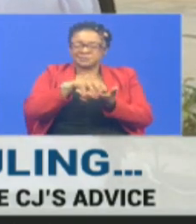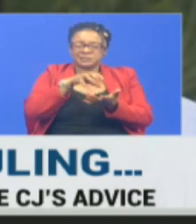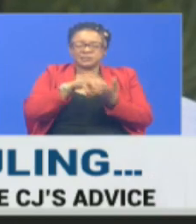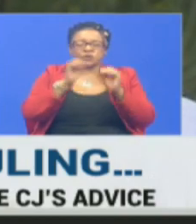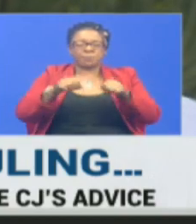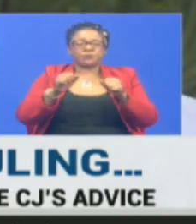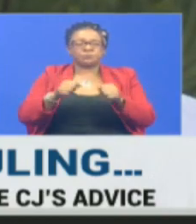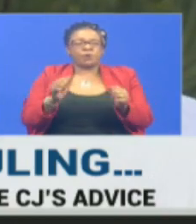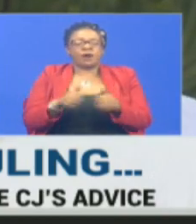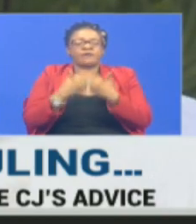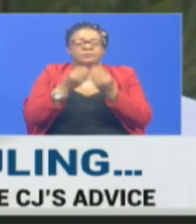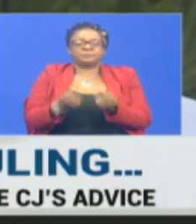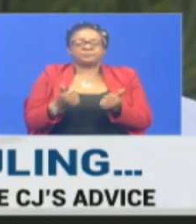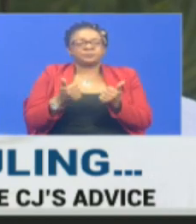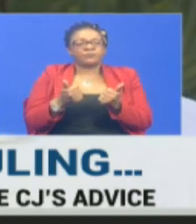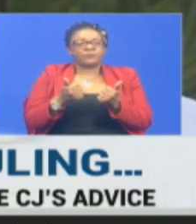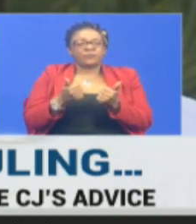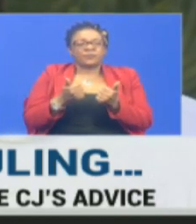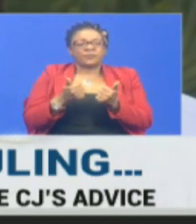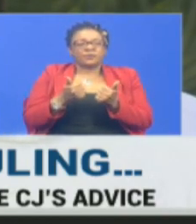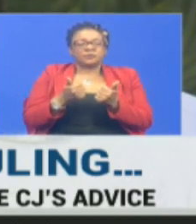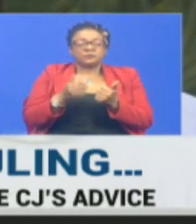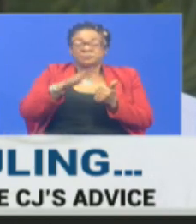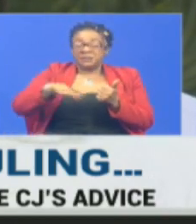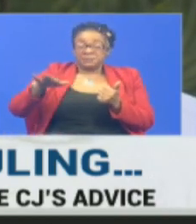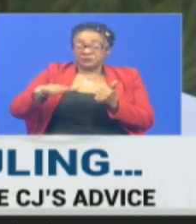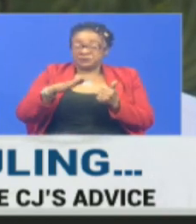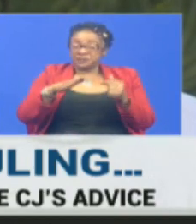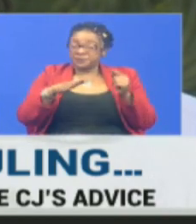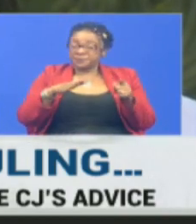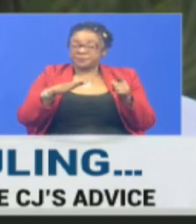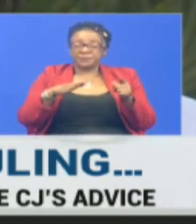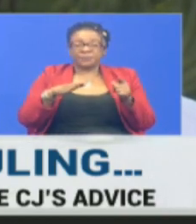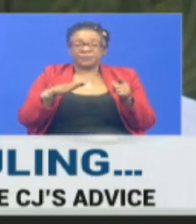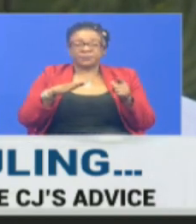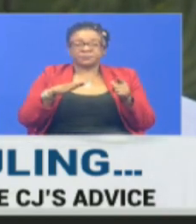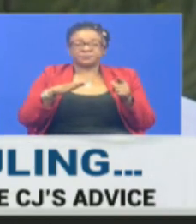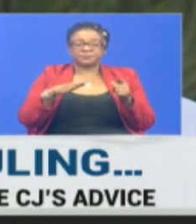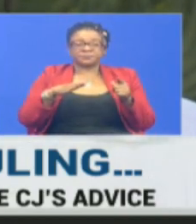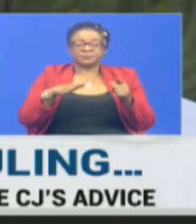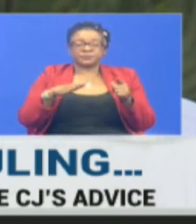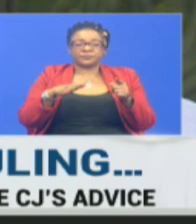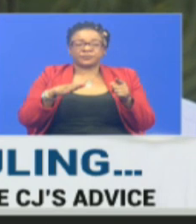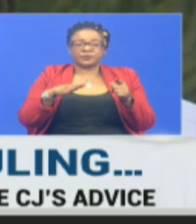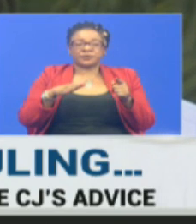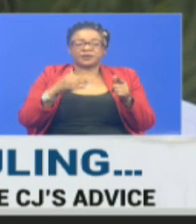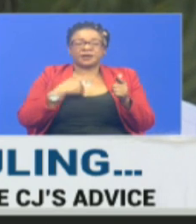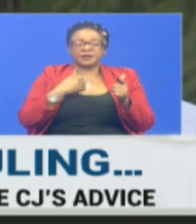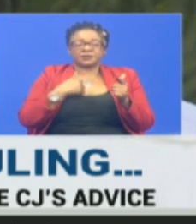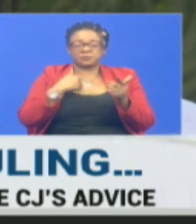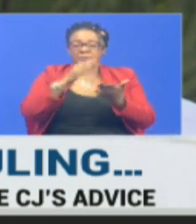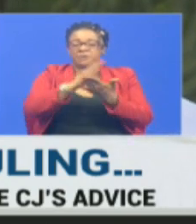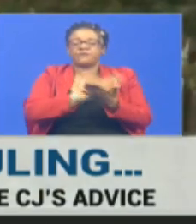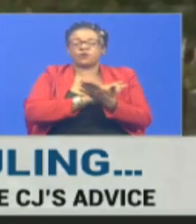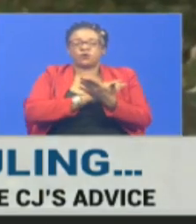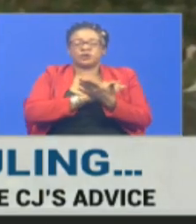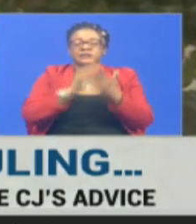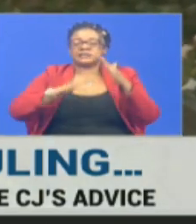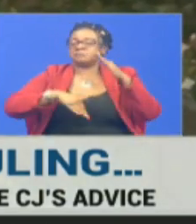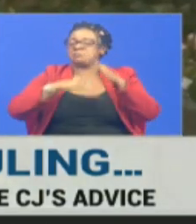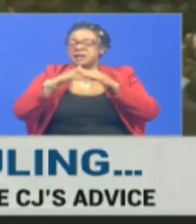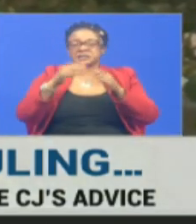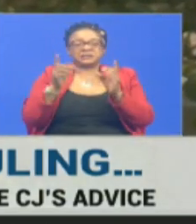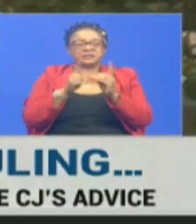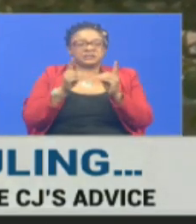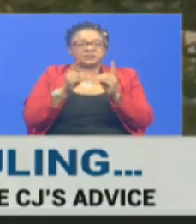played out that the 12th Parliament was extinguished before its expiry date.